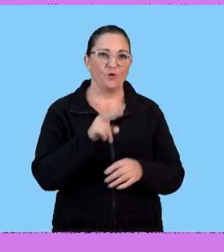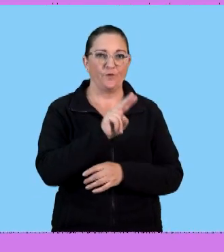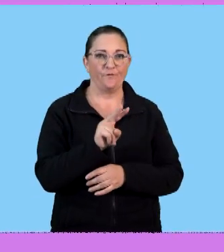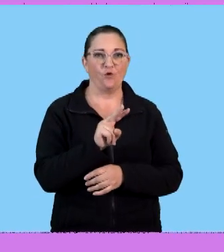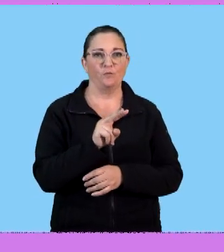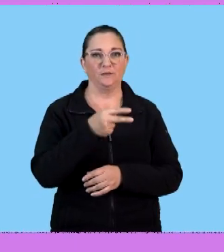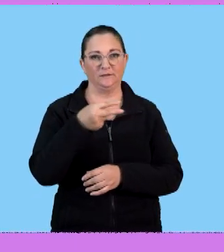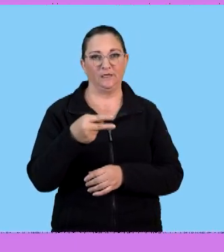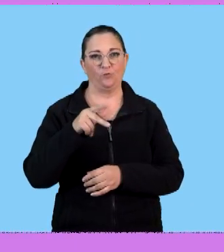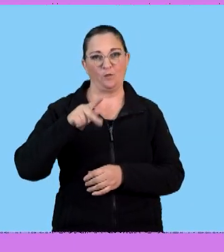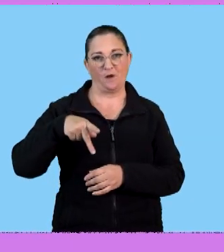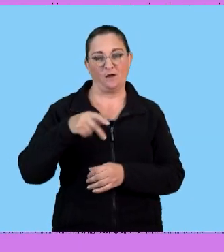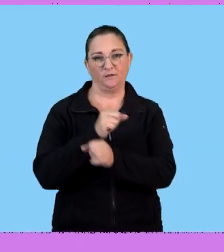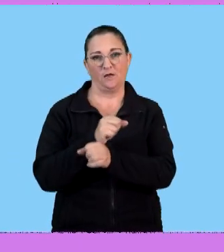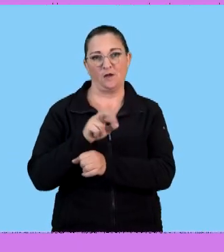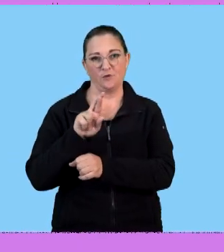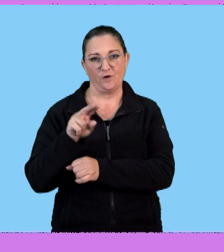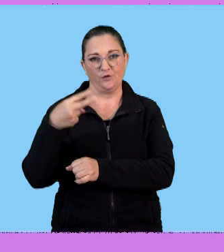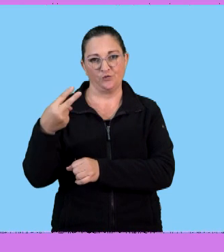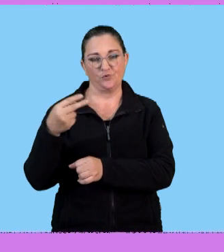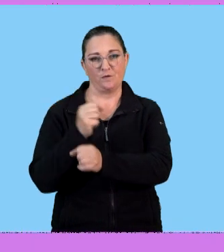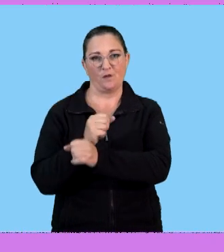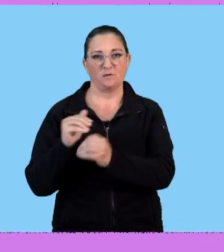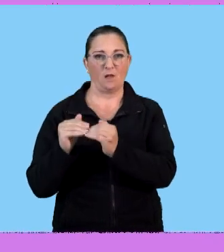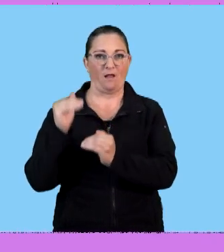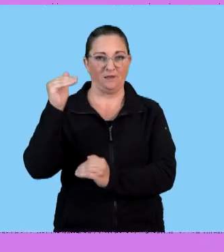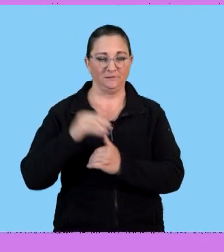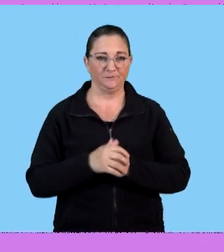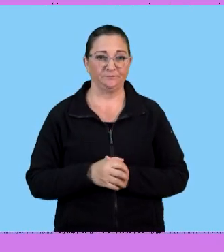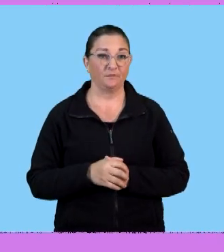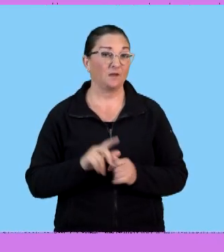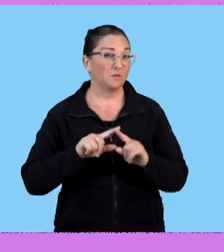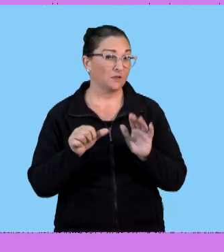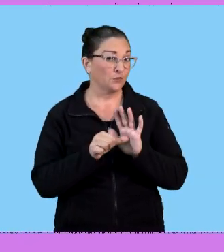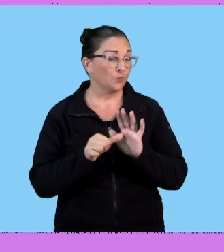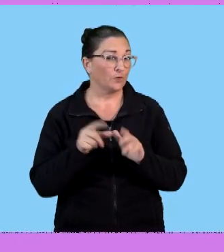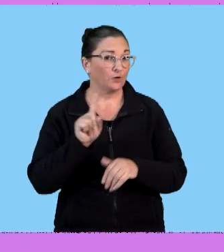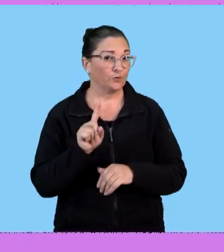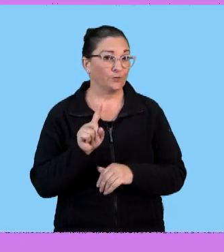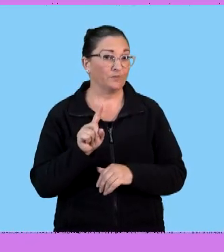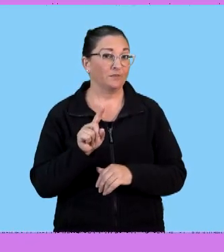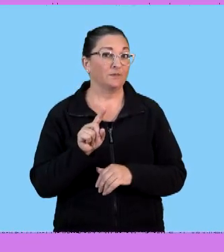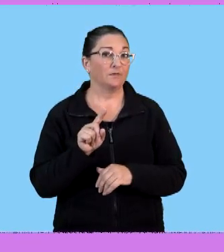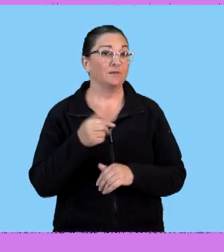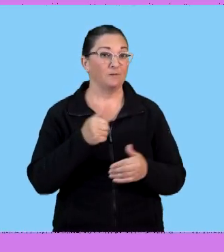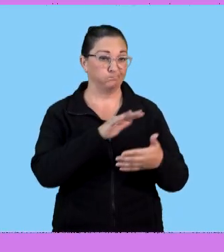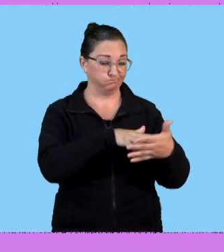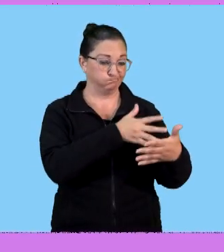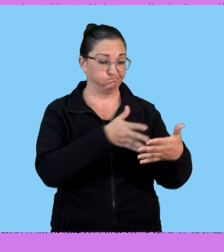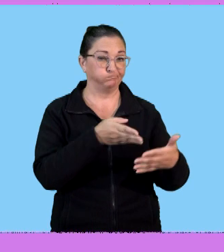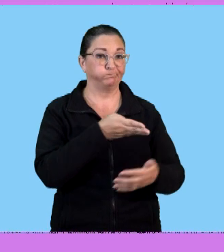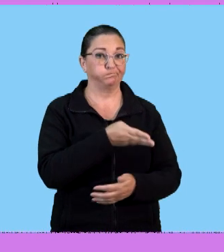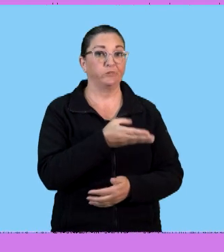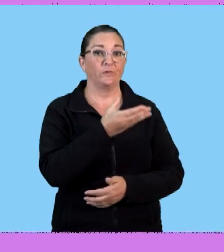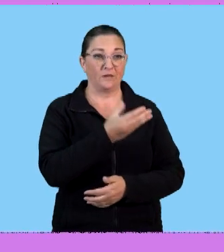volume equals pi times radius squared multiplied by height. Guys, but what I want you to note, there's a conversion table